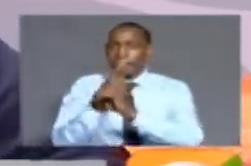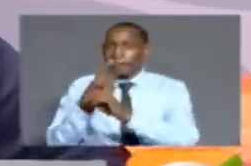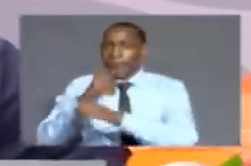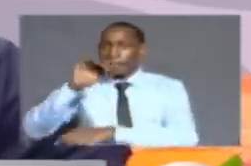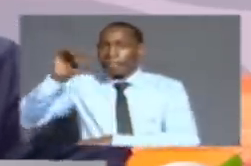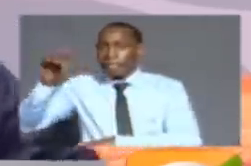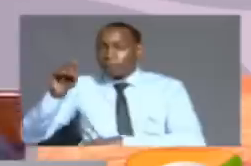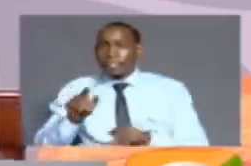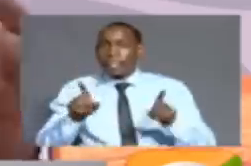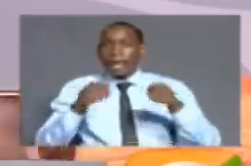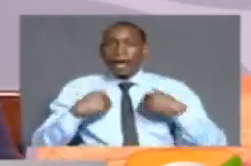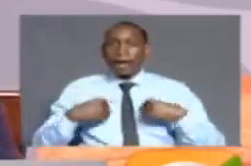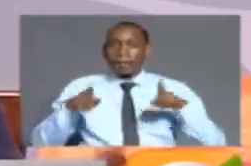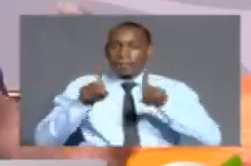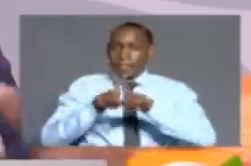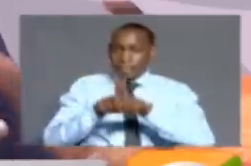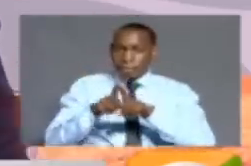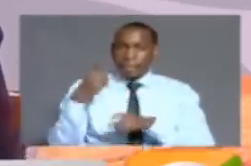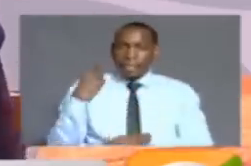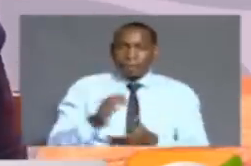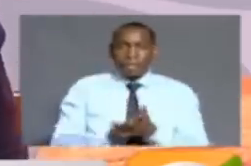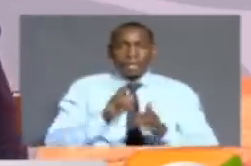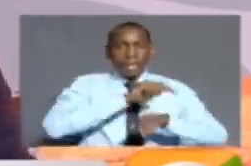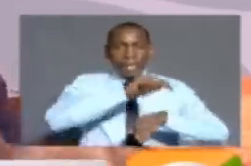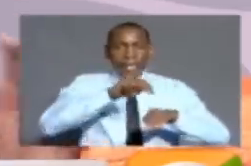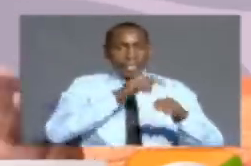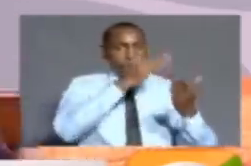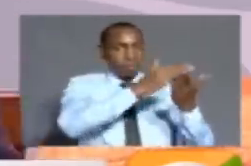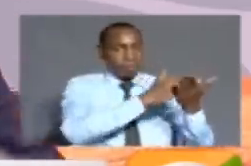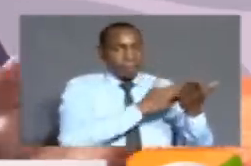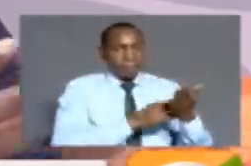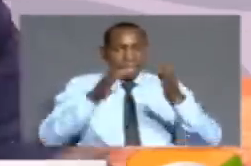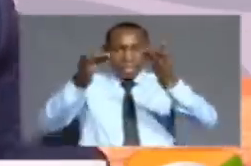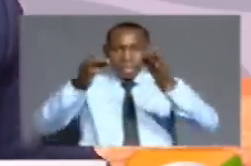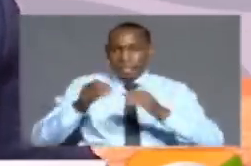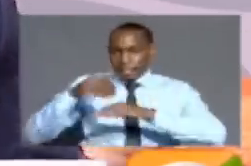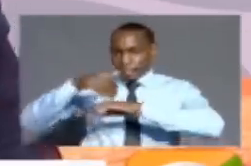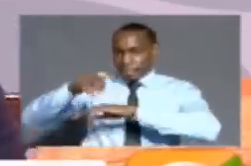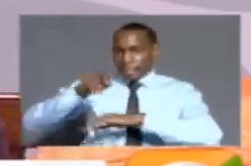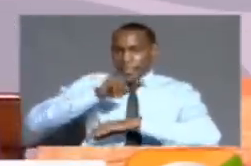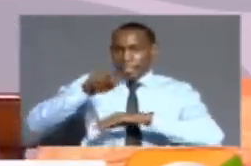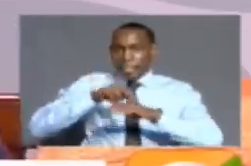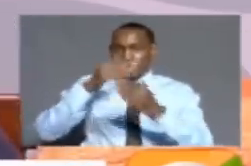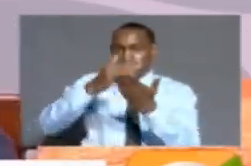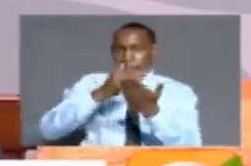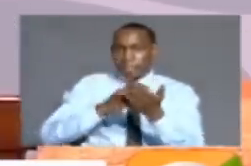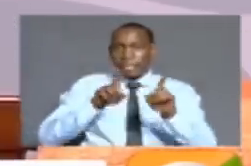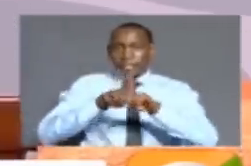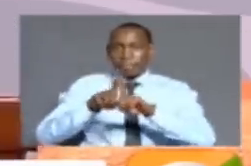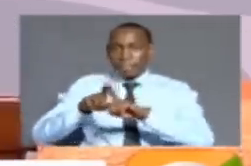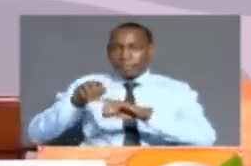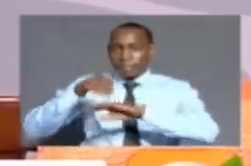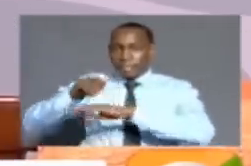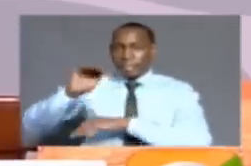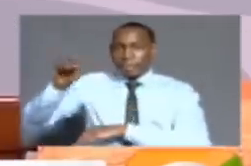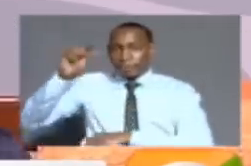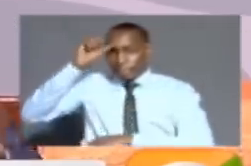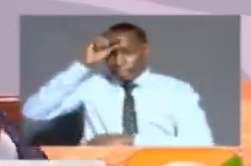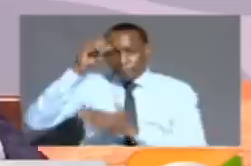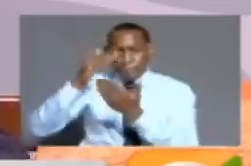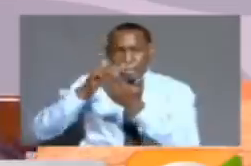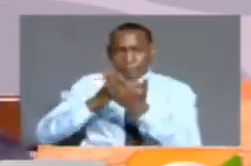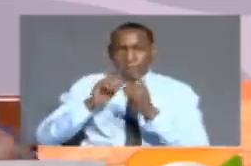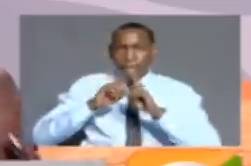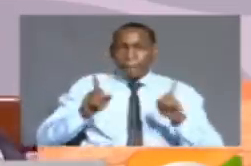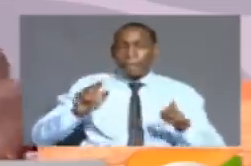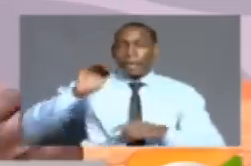county. So it's a template. It's a national template. Treasury sent a national template, and they sent also a county government template. Right. But